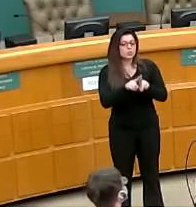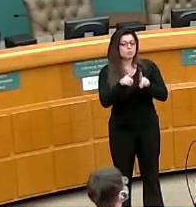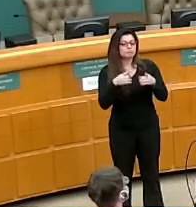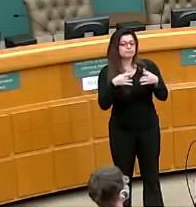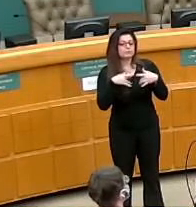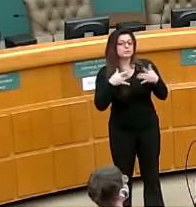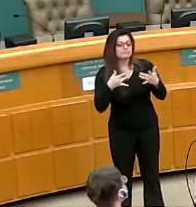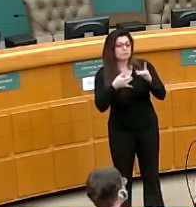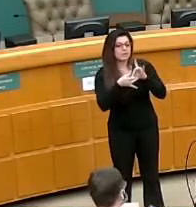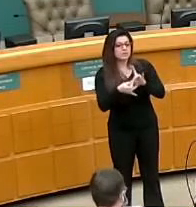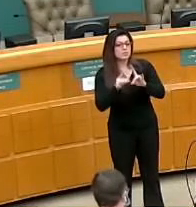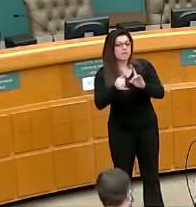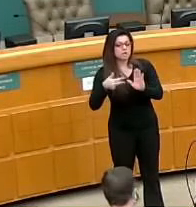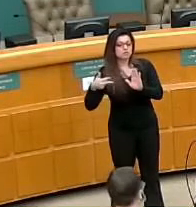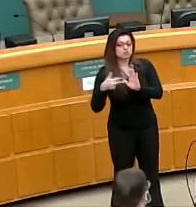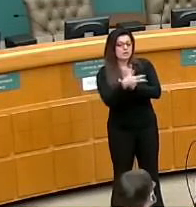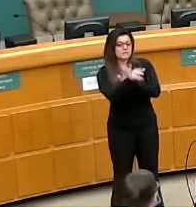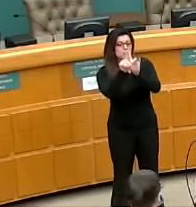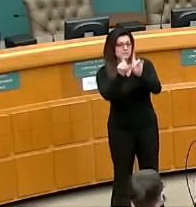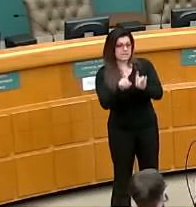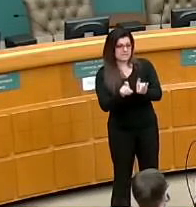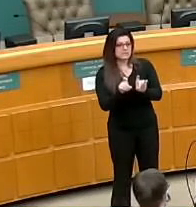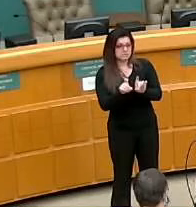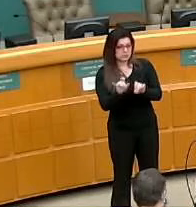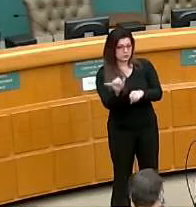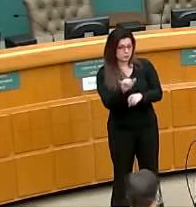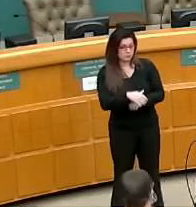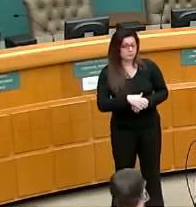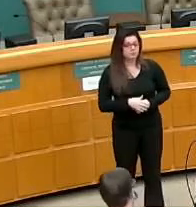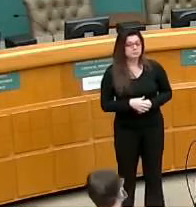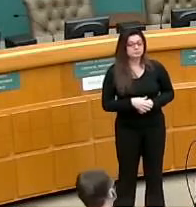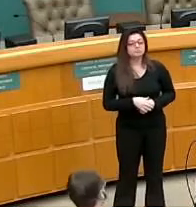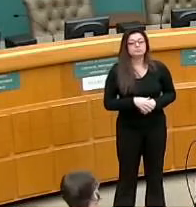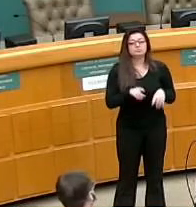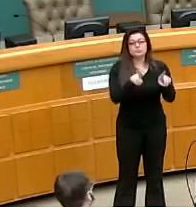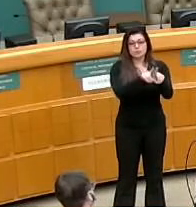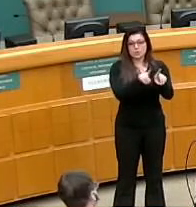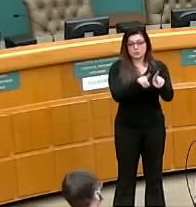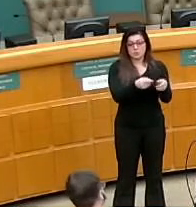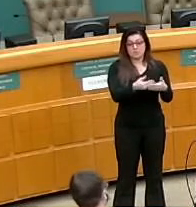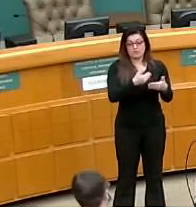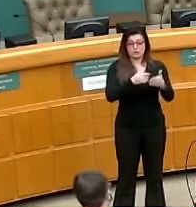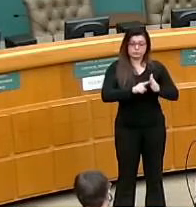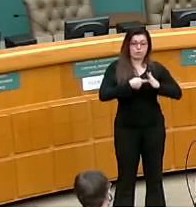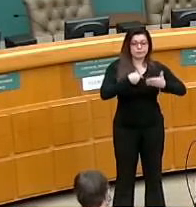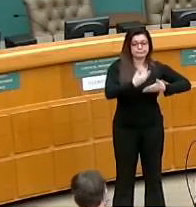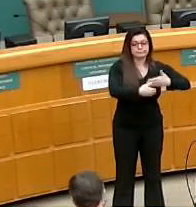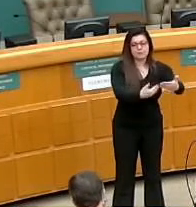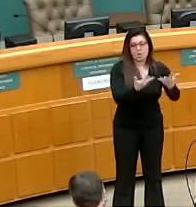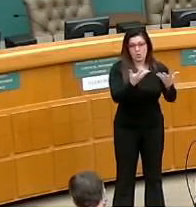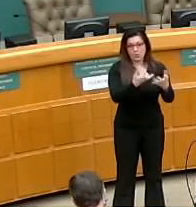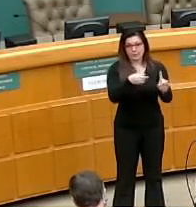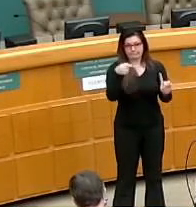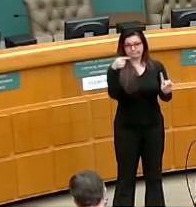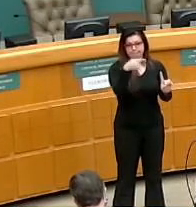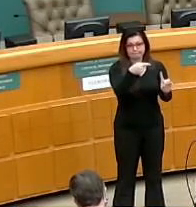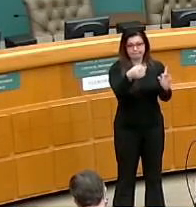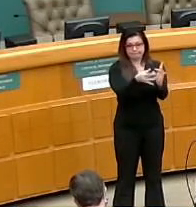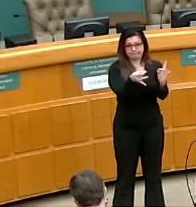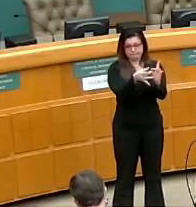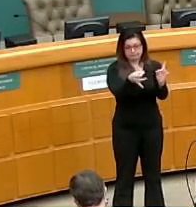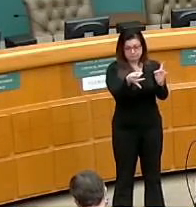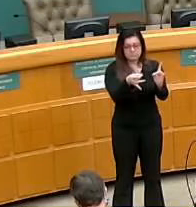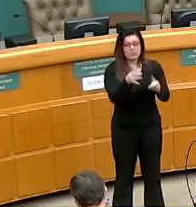drive-through event that'll take place. I did want to point out before I get into the statistics that we know it's important for the community to